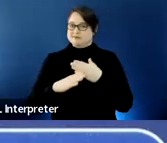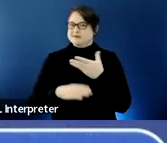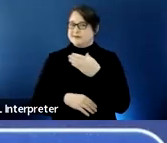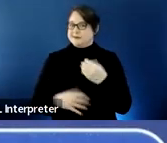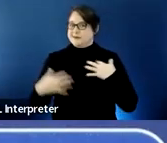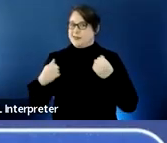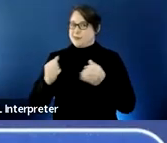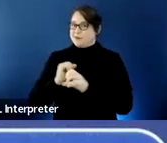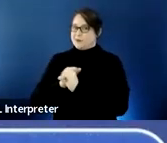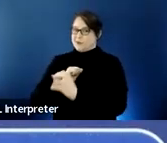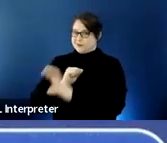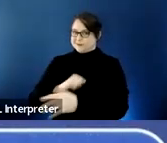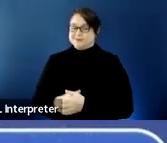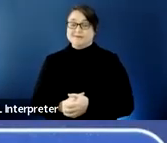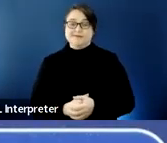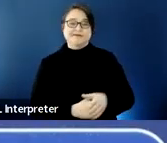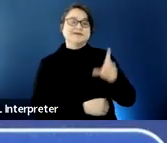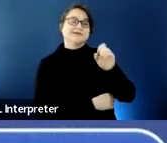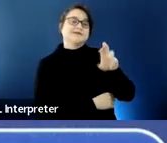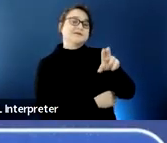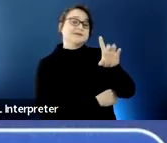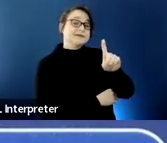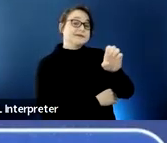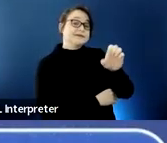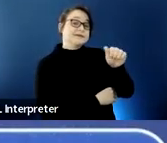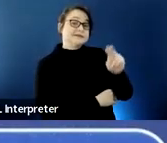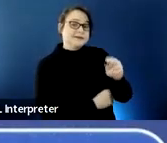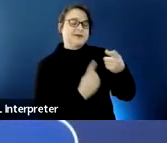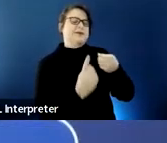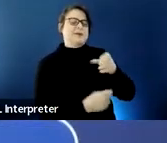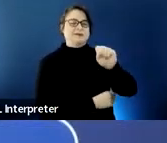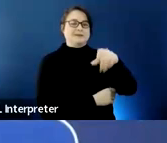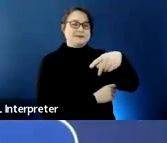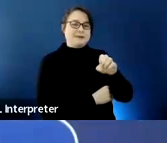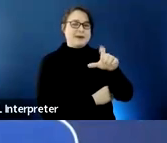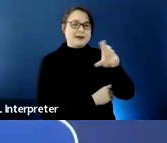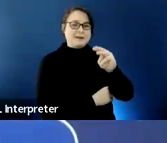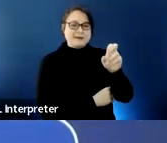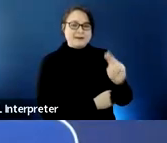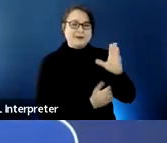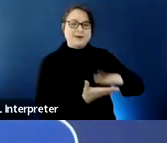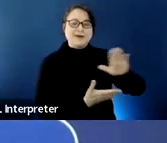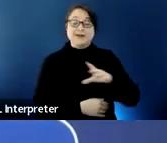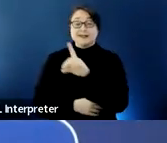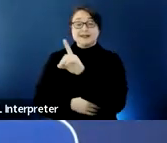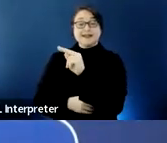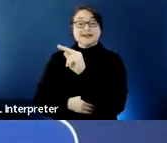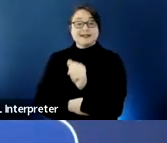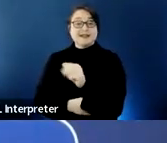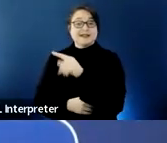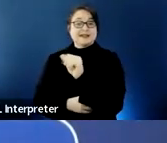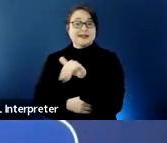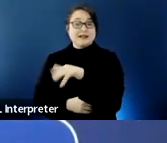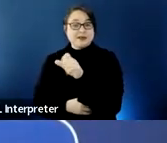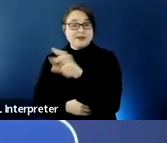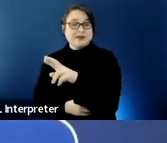Dean, Editor-in-Chief of Public Health Reports, is a graduate of Spelman College. Dia Taylor is the agency's Deputy Chief Operating Officer